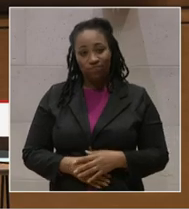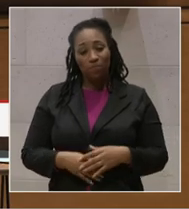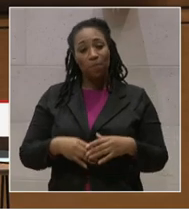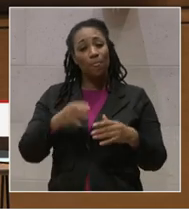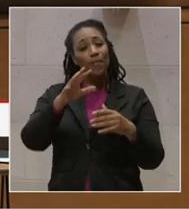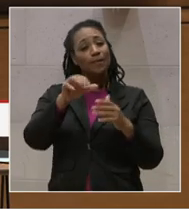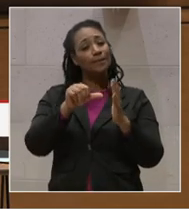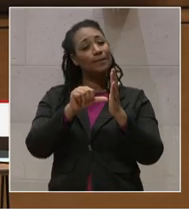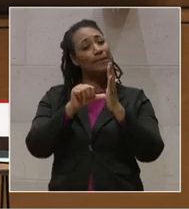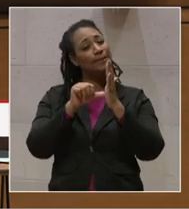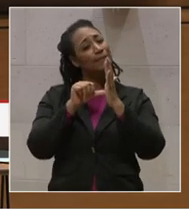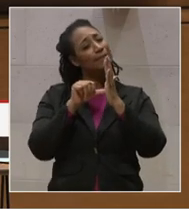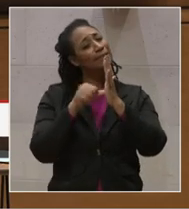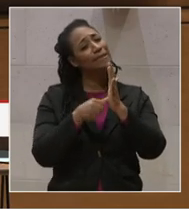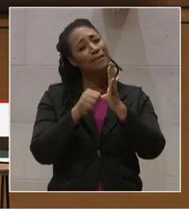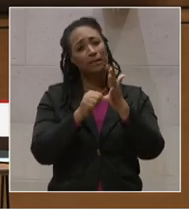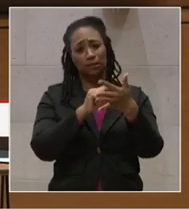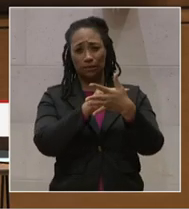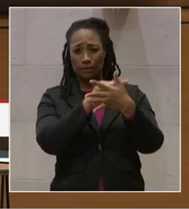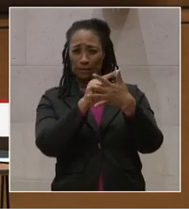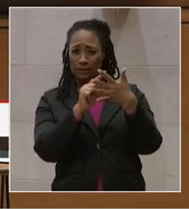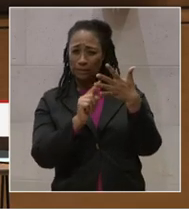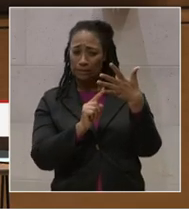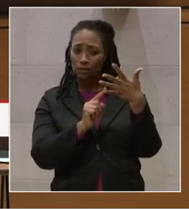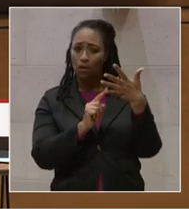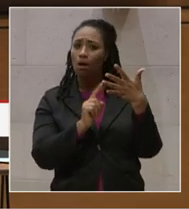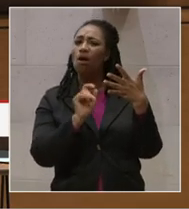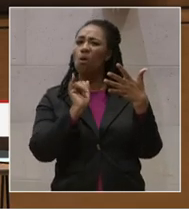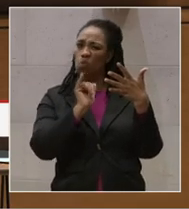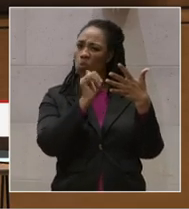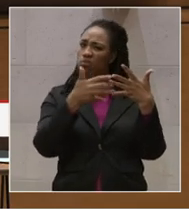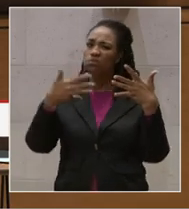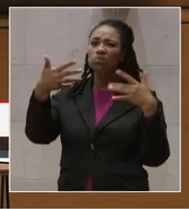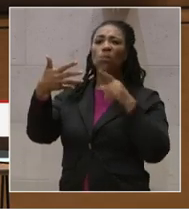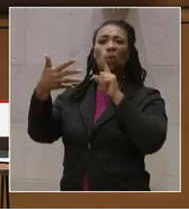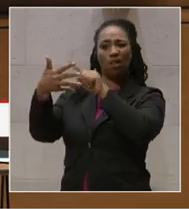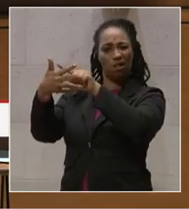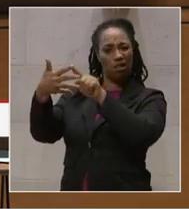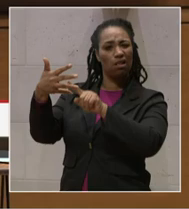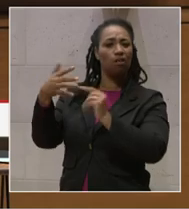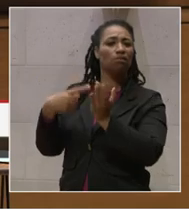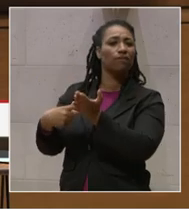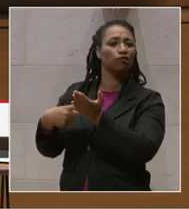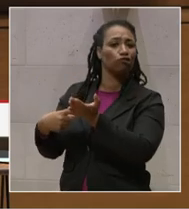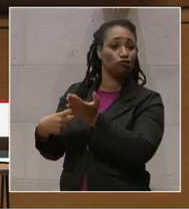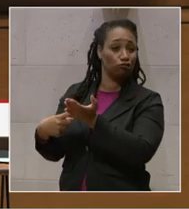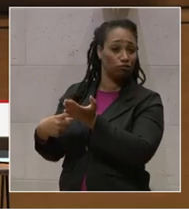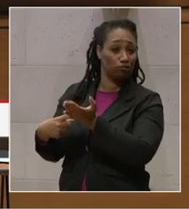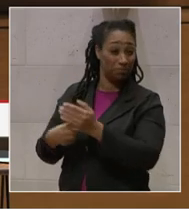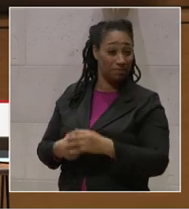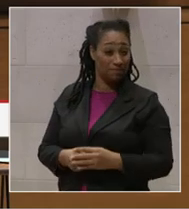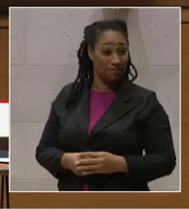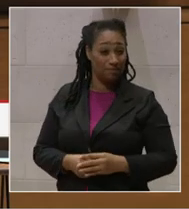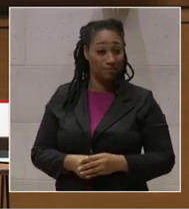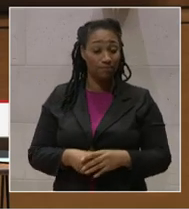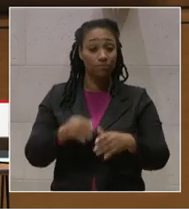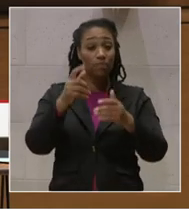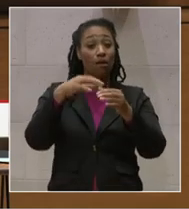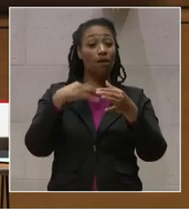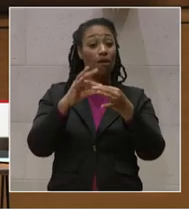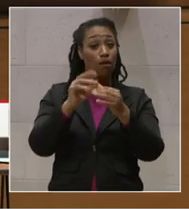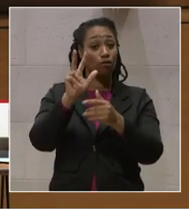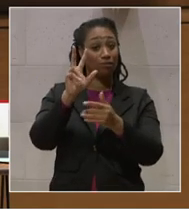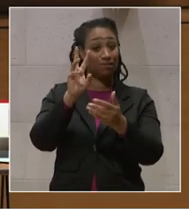conversation. There was that 36,000 goal. We haven't talked enough about embedded within that goal was